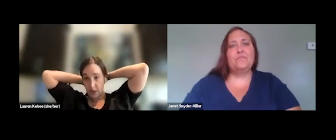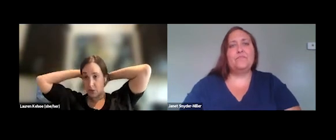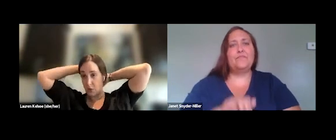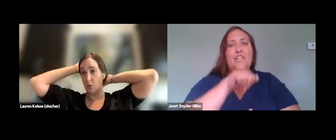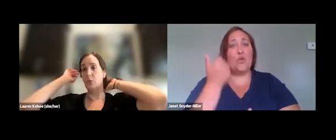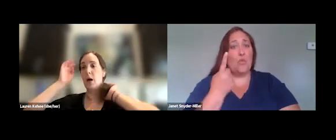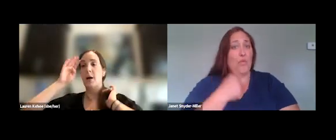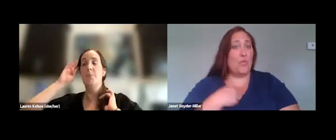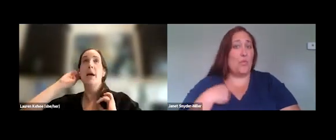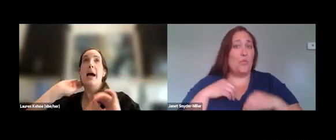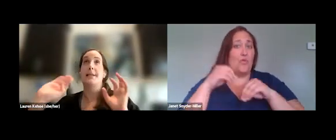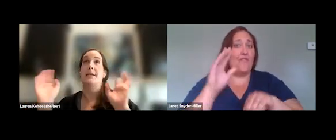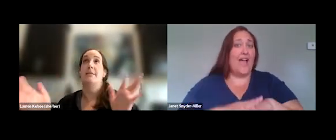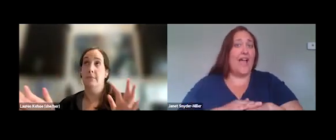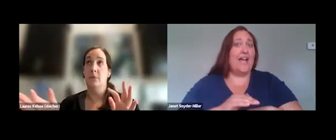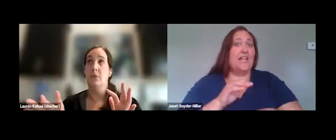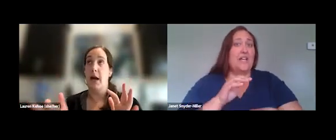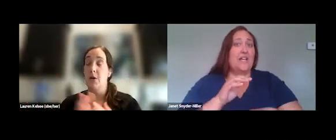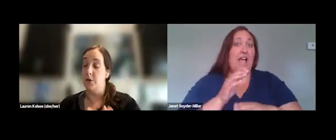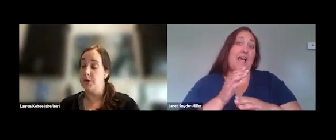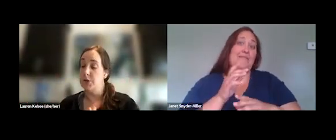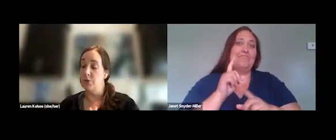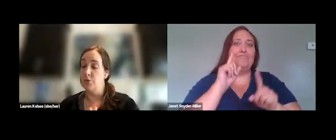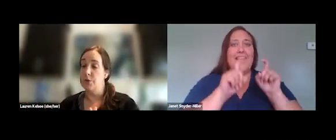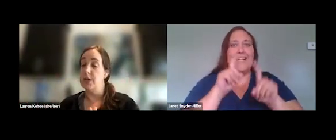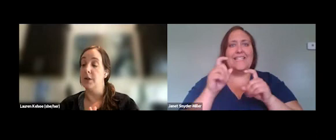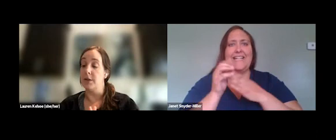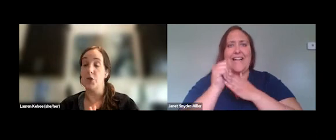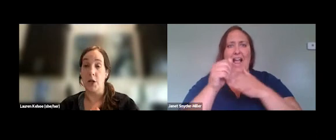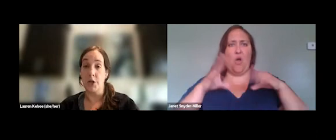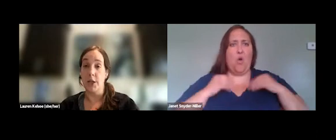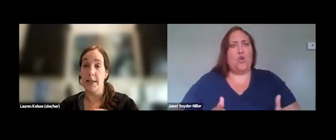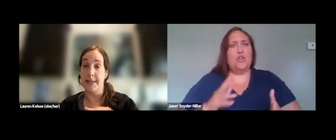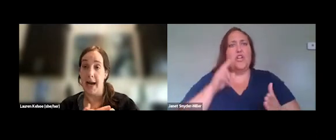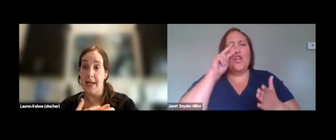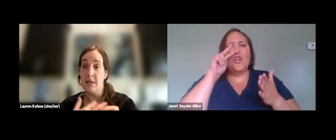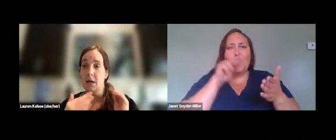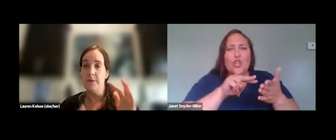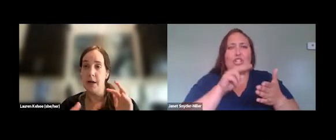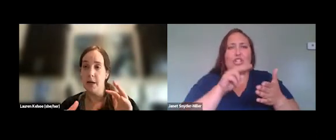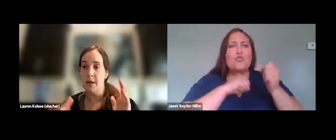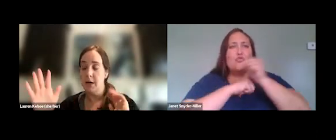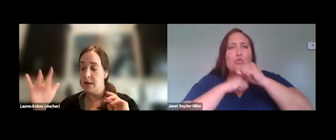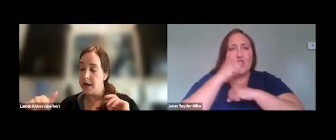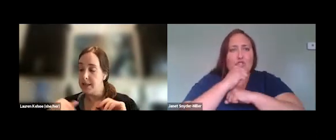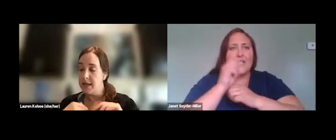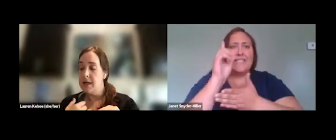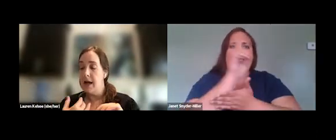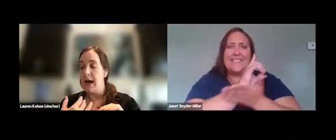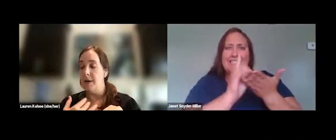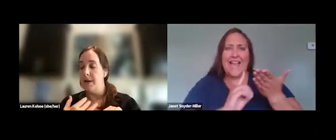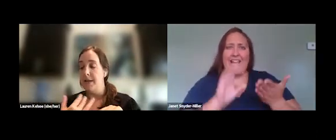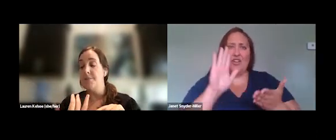moved on to asking guide owners to take a look at the structure and design of their